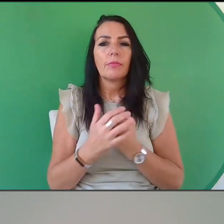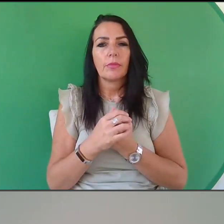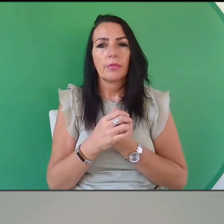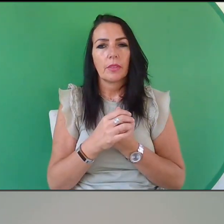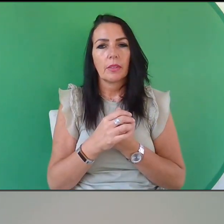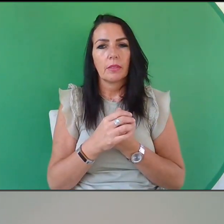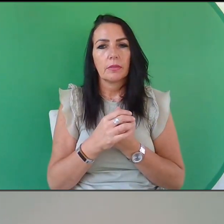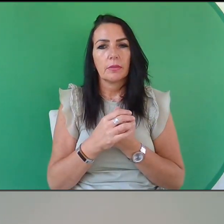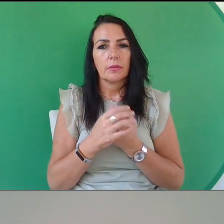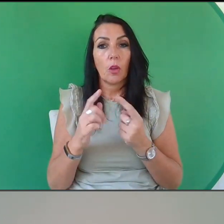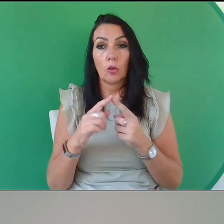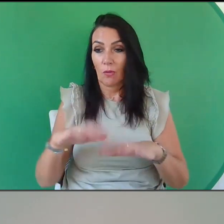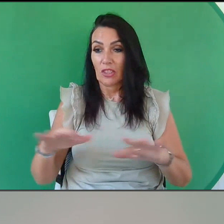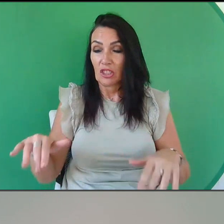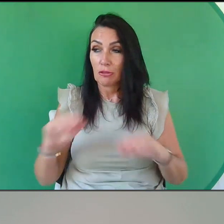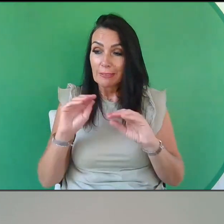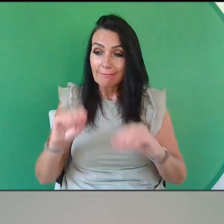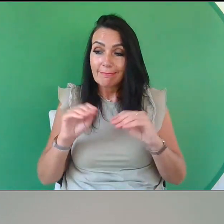kids involved with as well.